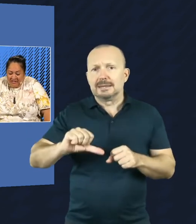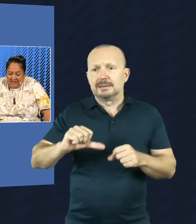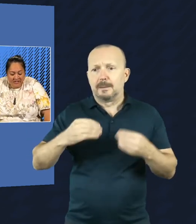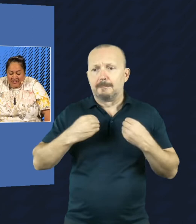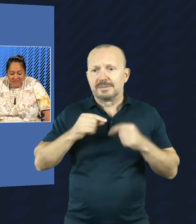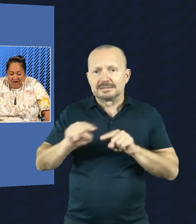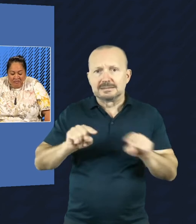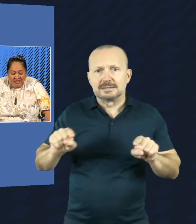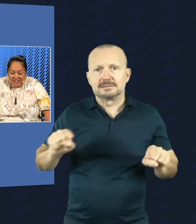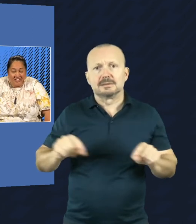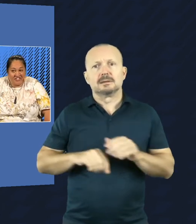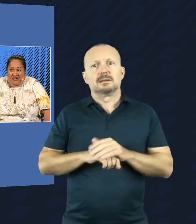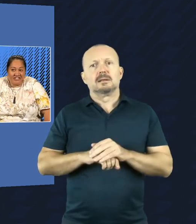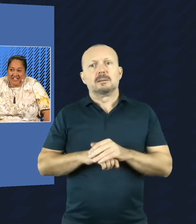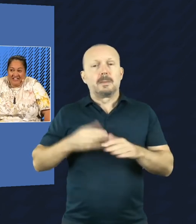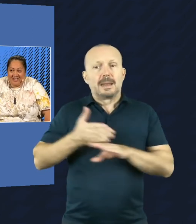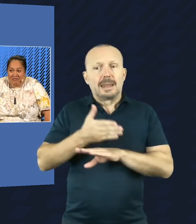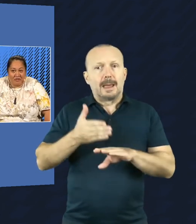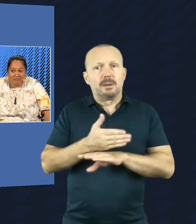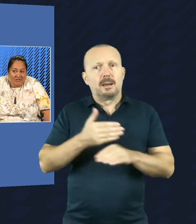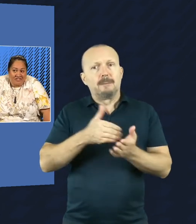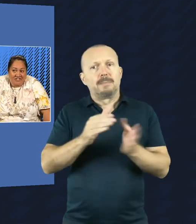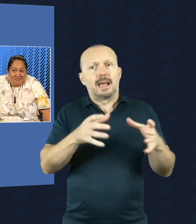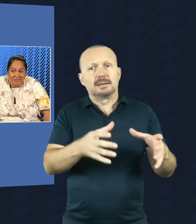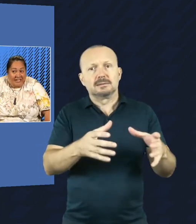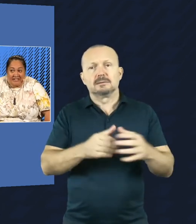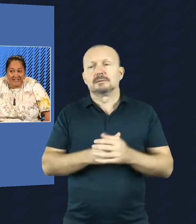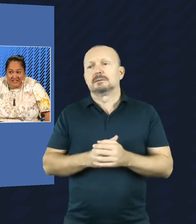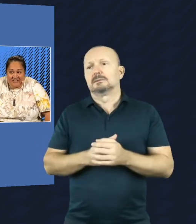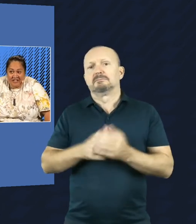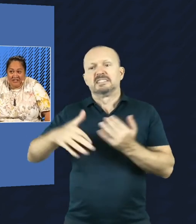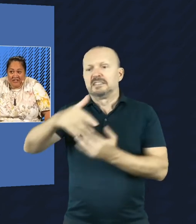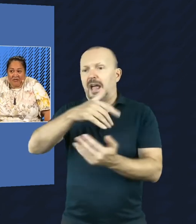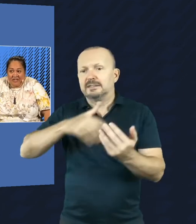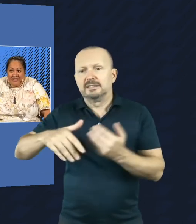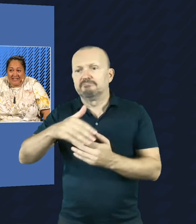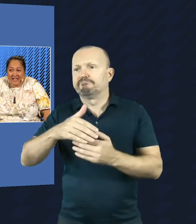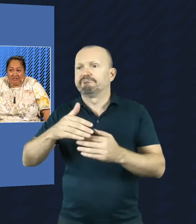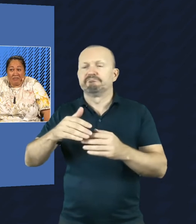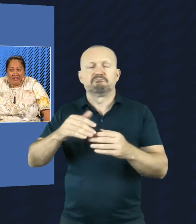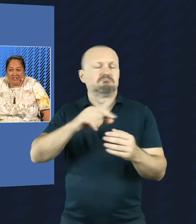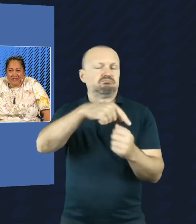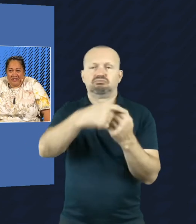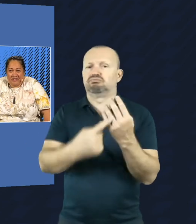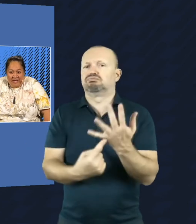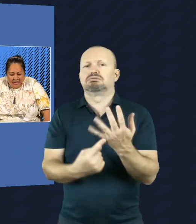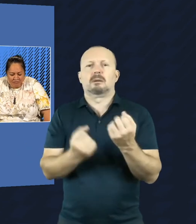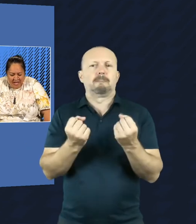economy, environment and society, God, but there's many other things that we collect data